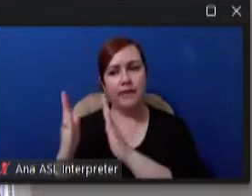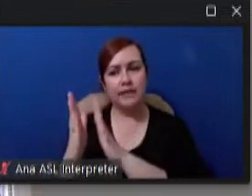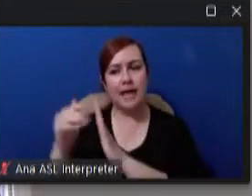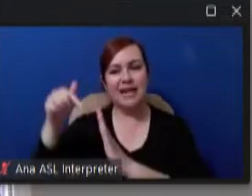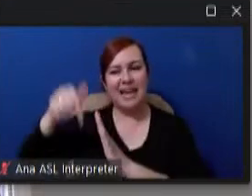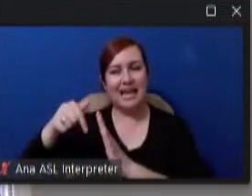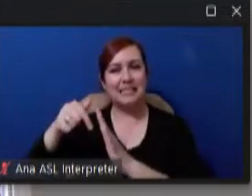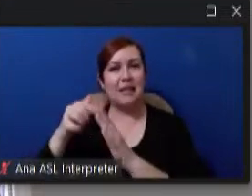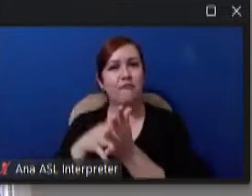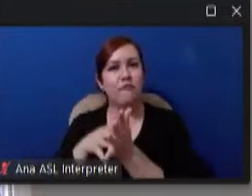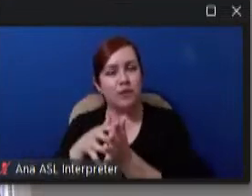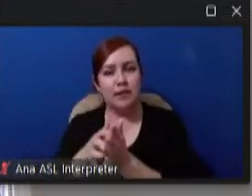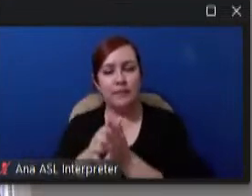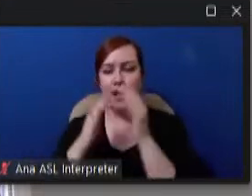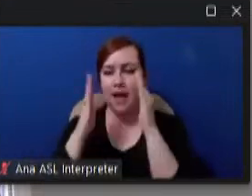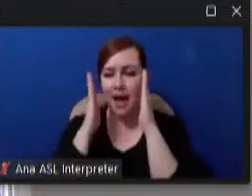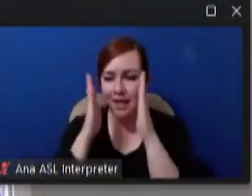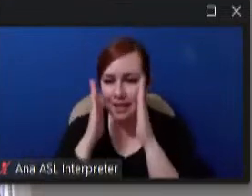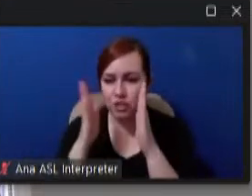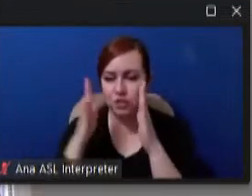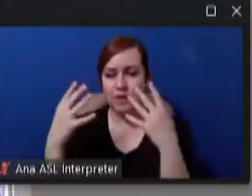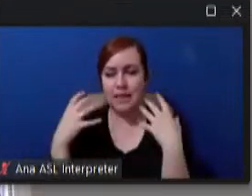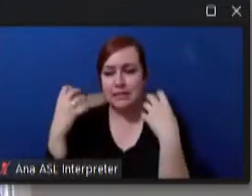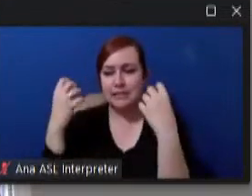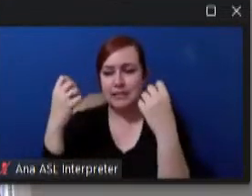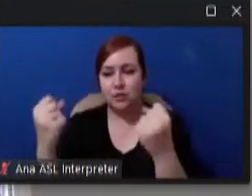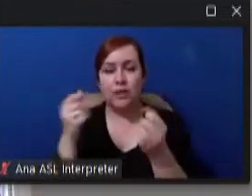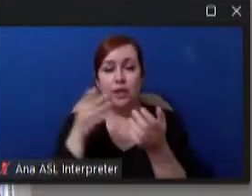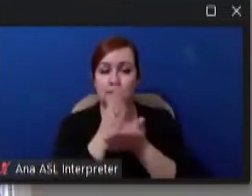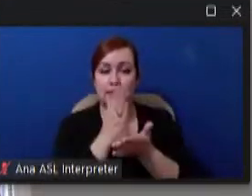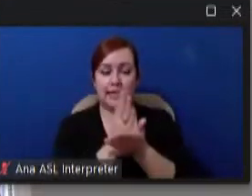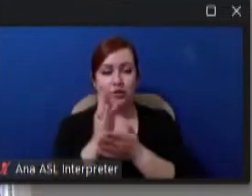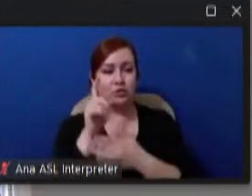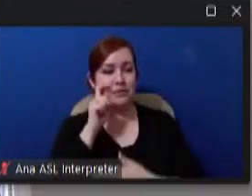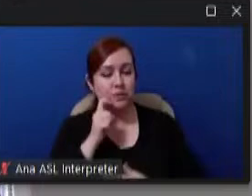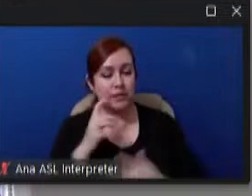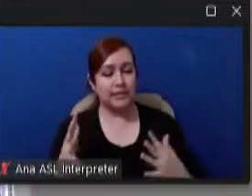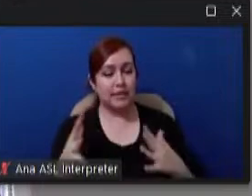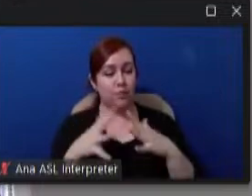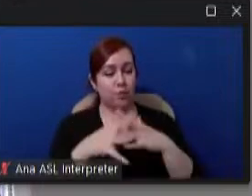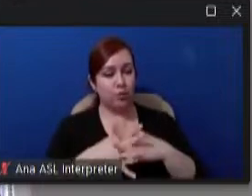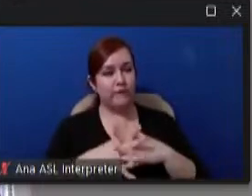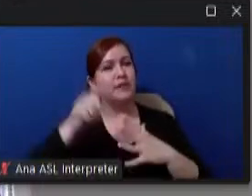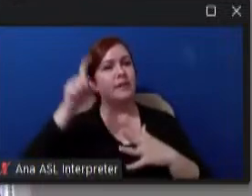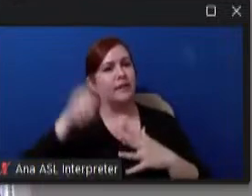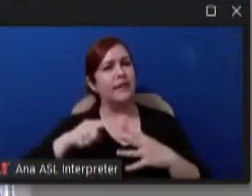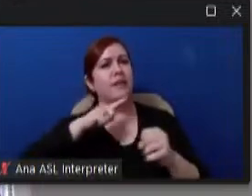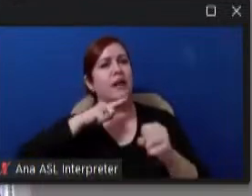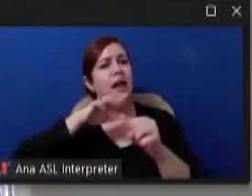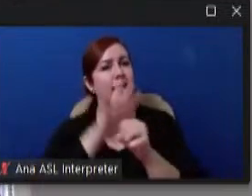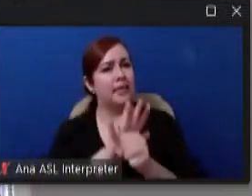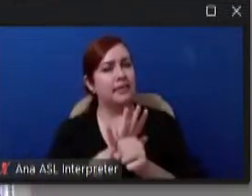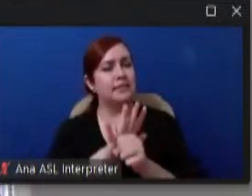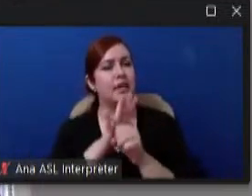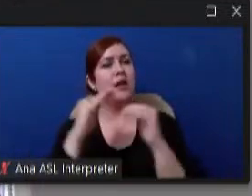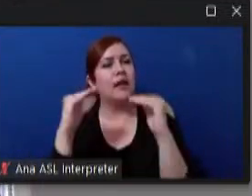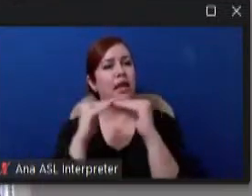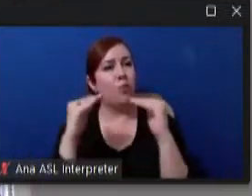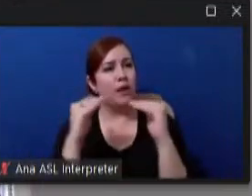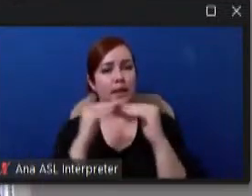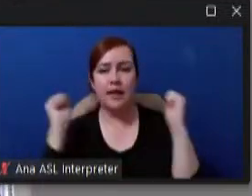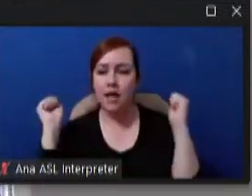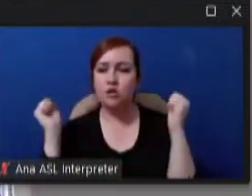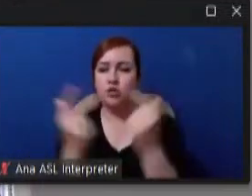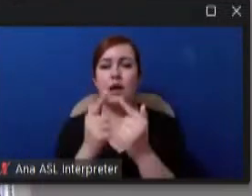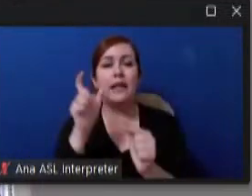address the institutional weaknesses. Healthcare and the sexual and reproductive rights of women and girls